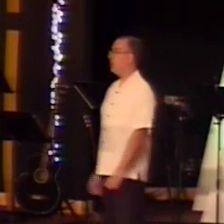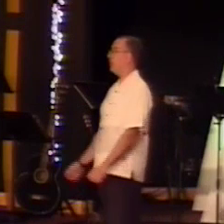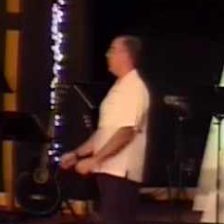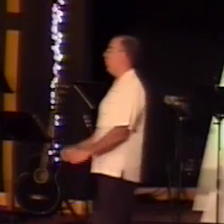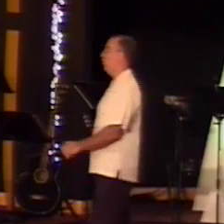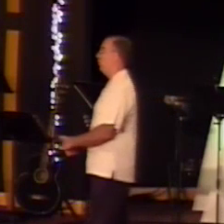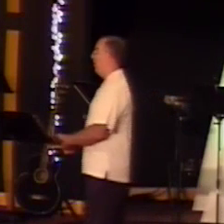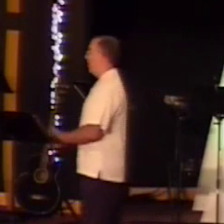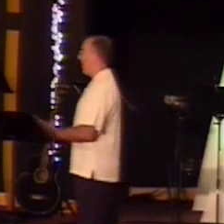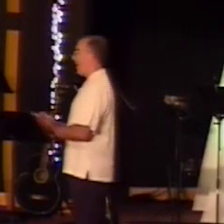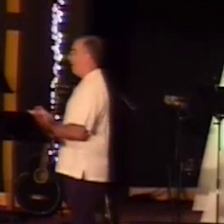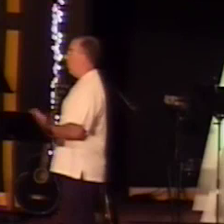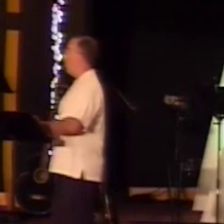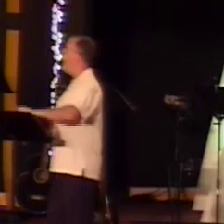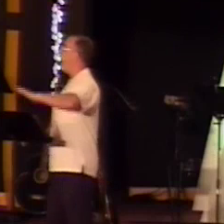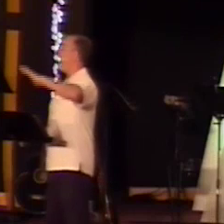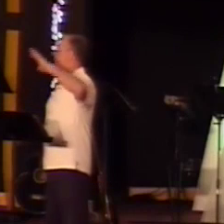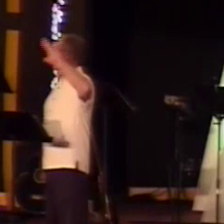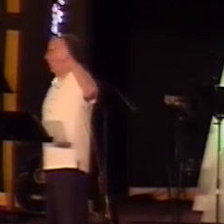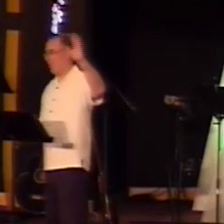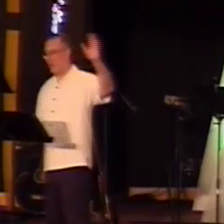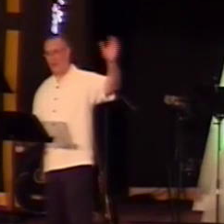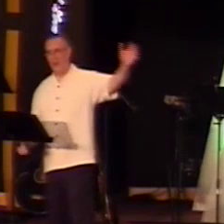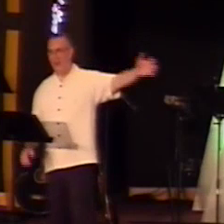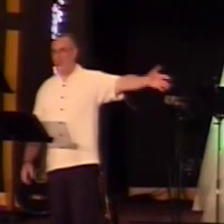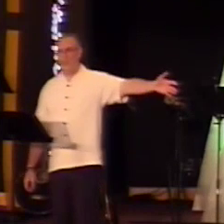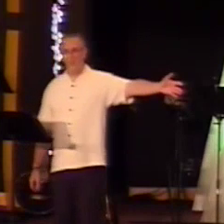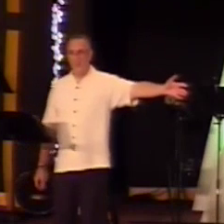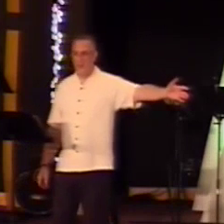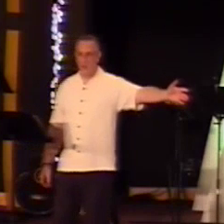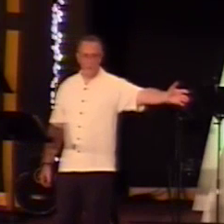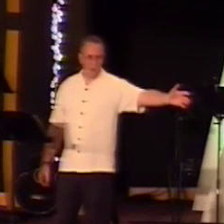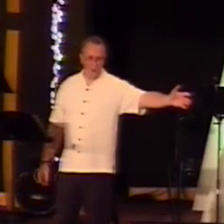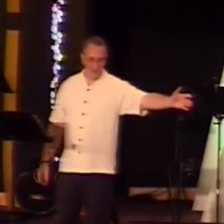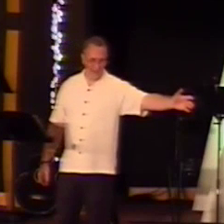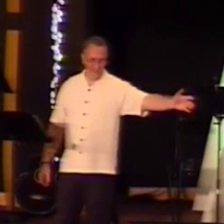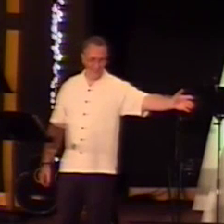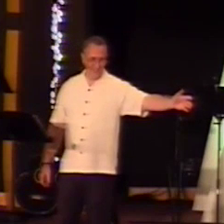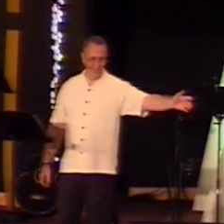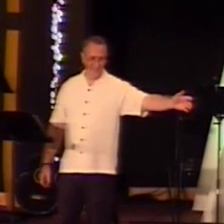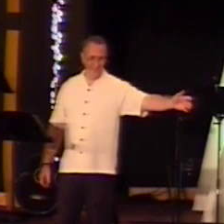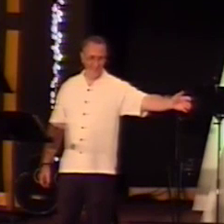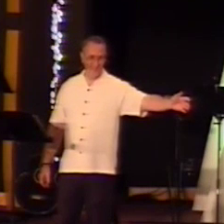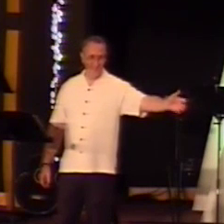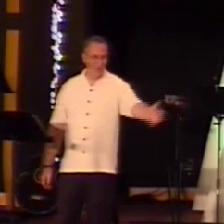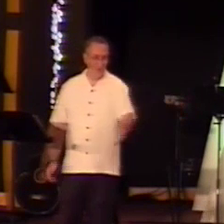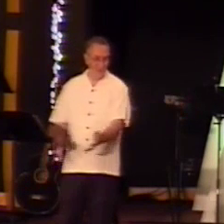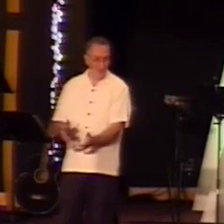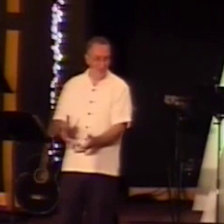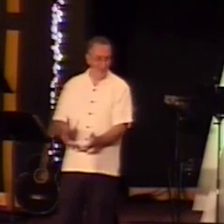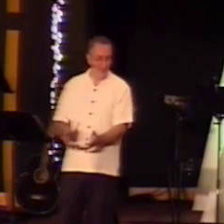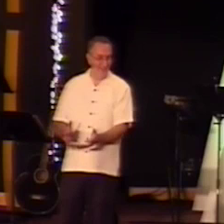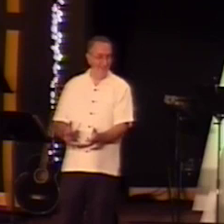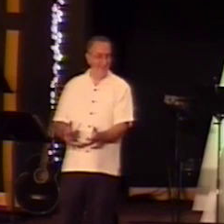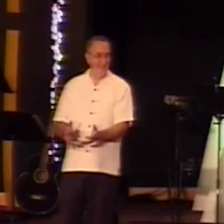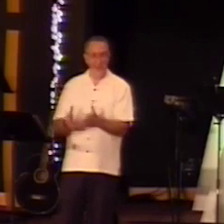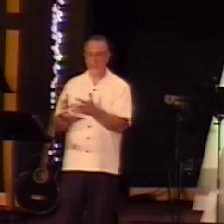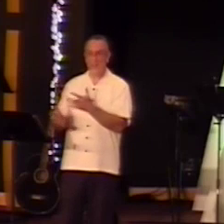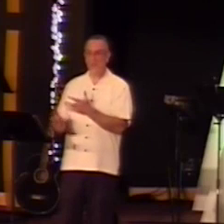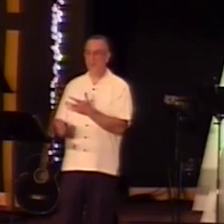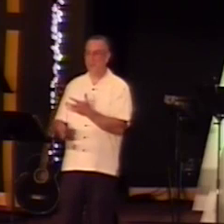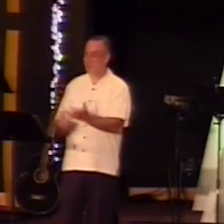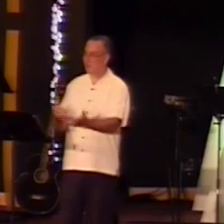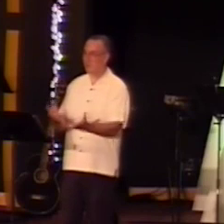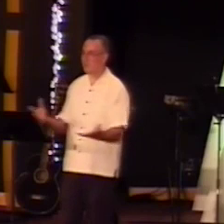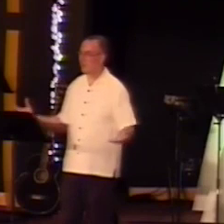Your history goes back way farther than those protests. We already saw it. In Acts